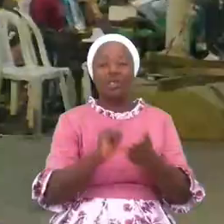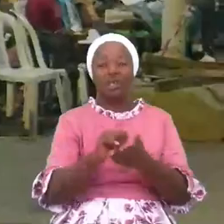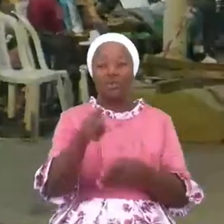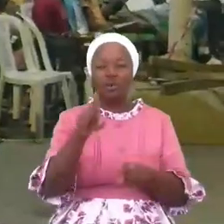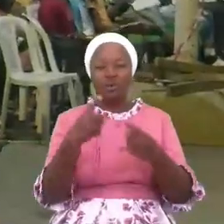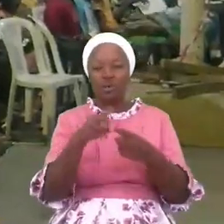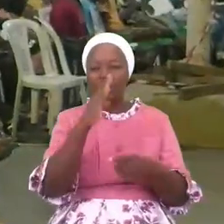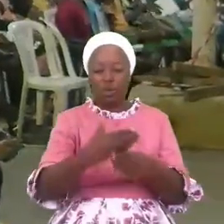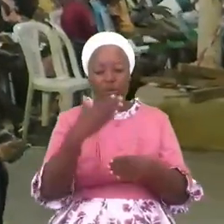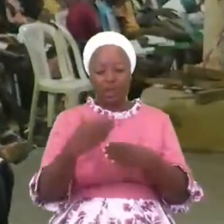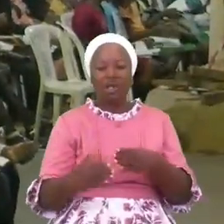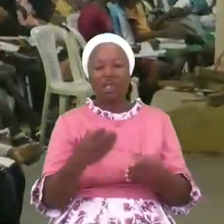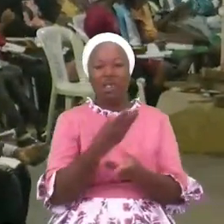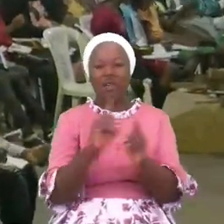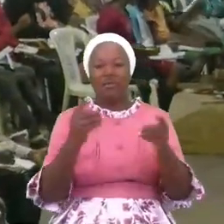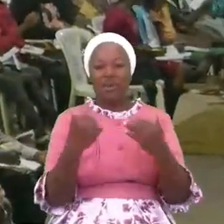Jesus' name.